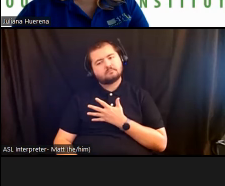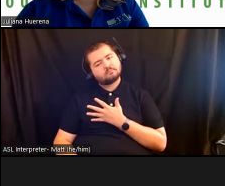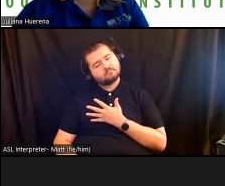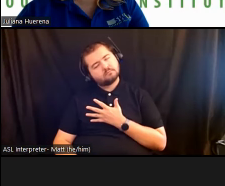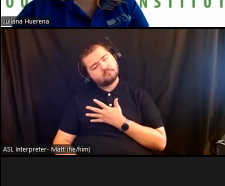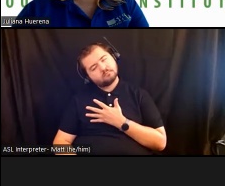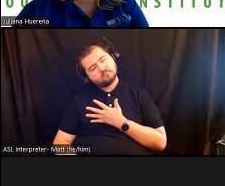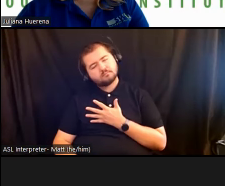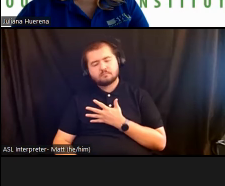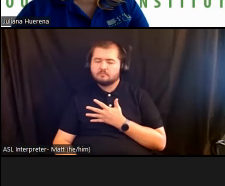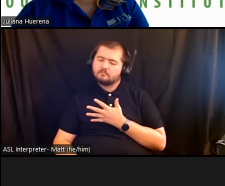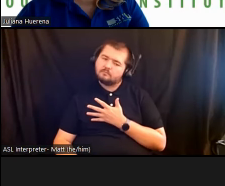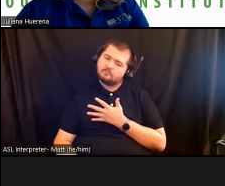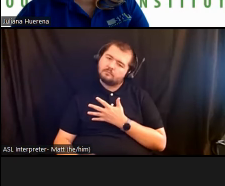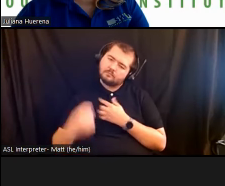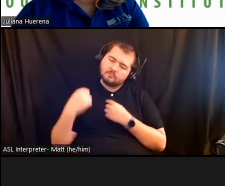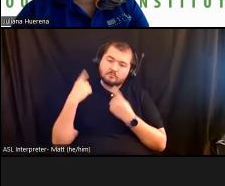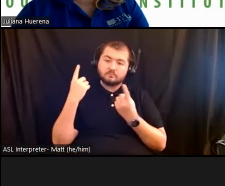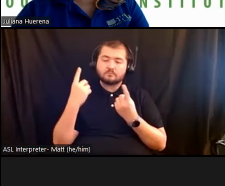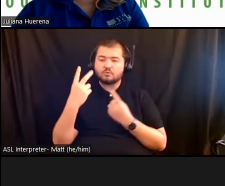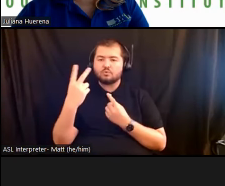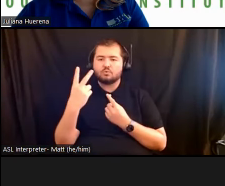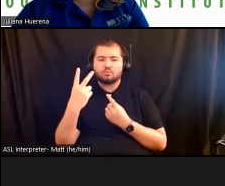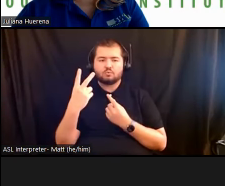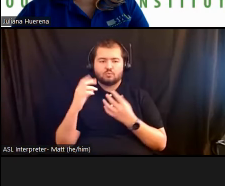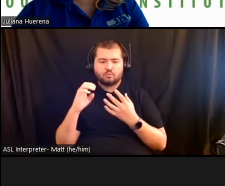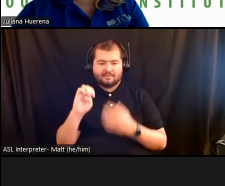So we got two E's so far.